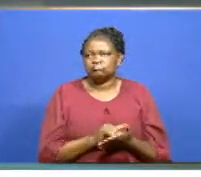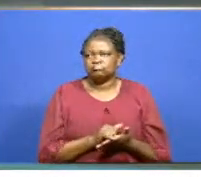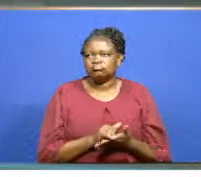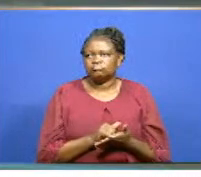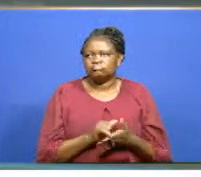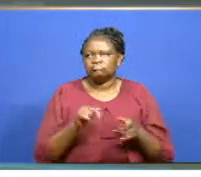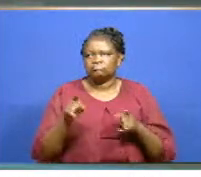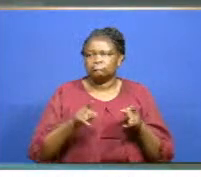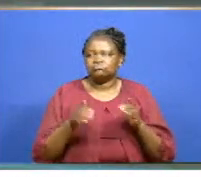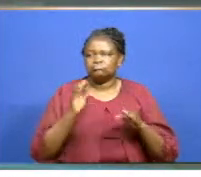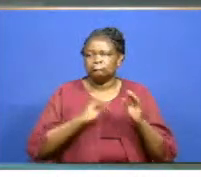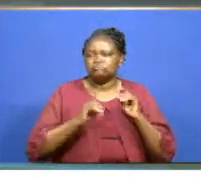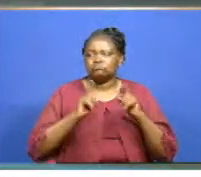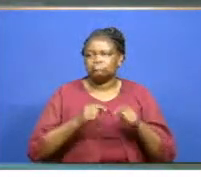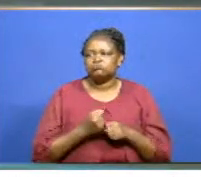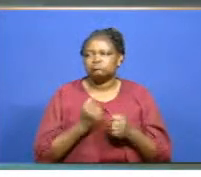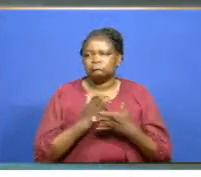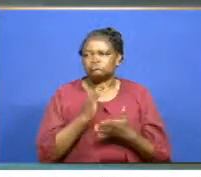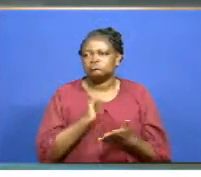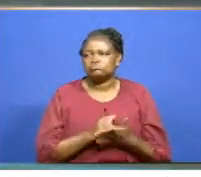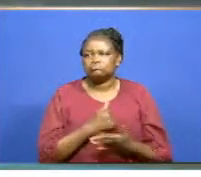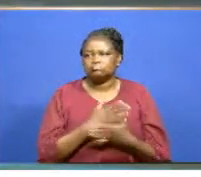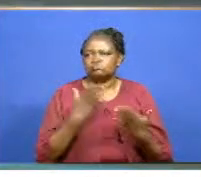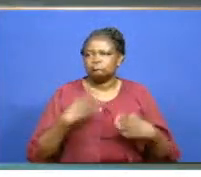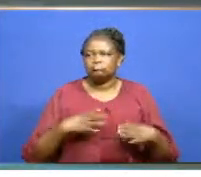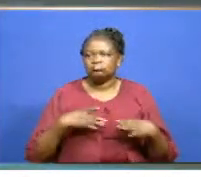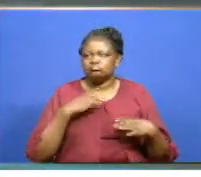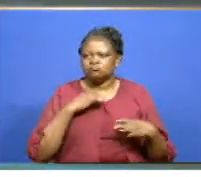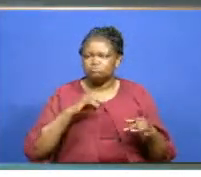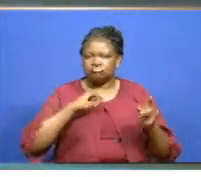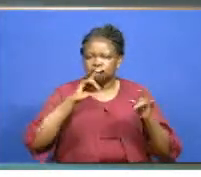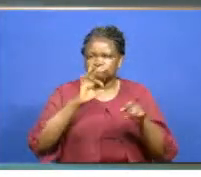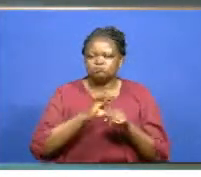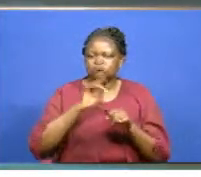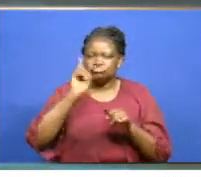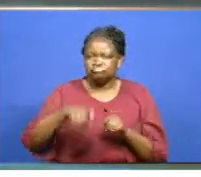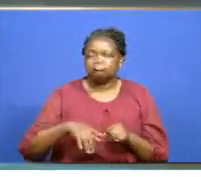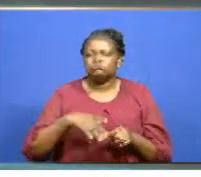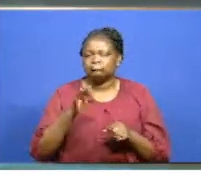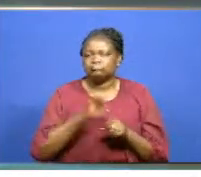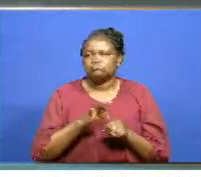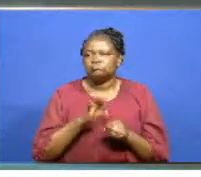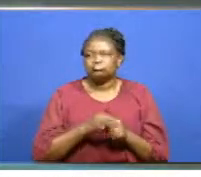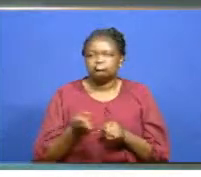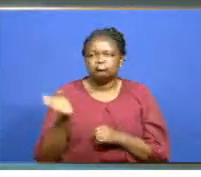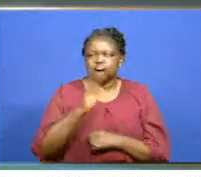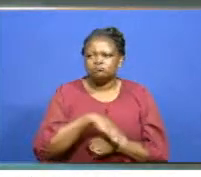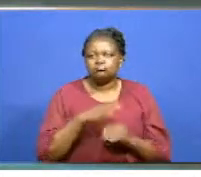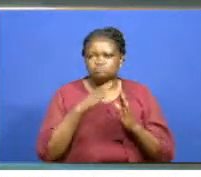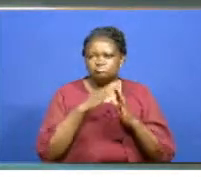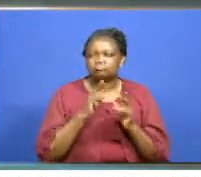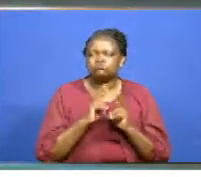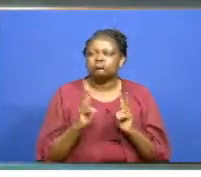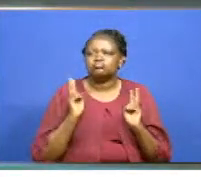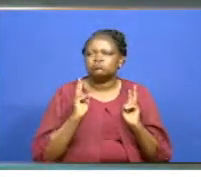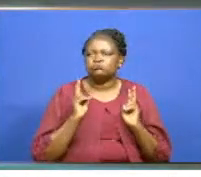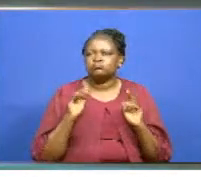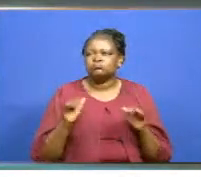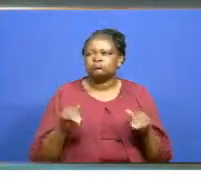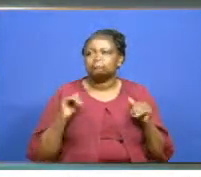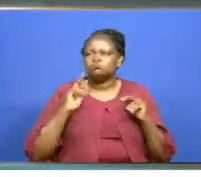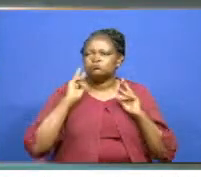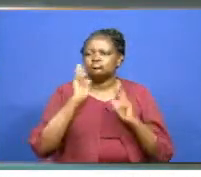manage elections should ensure that every person who wants to go vote should go vote and come back to the house and wait for